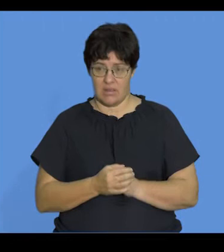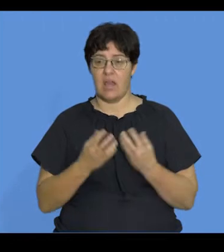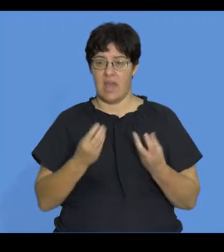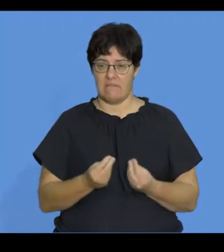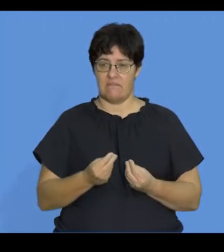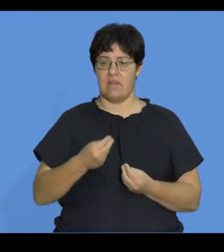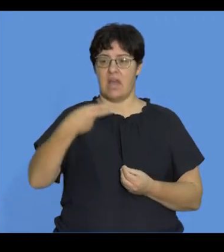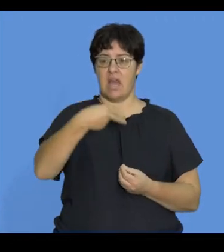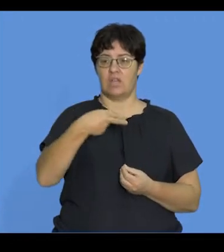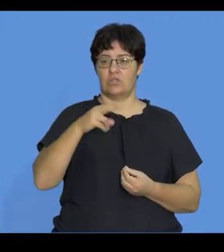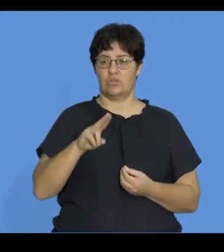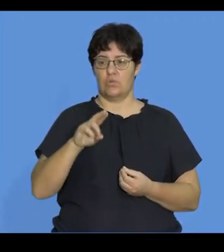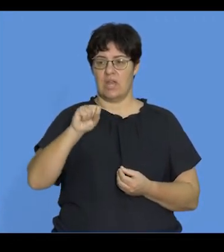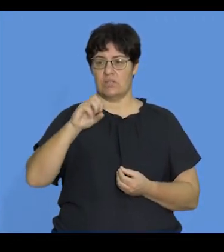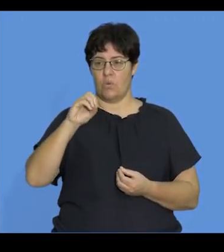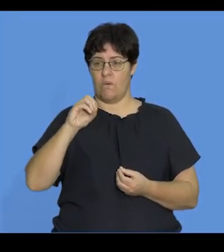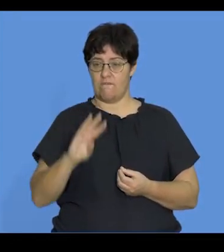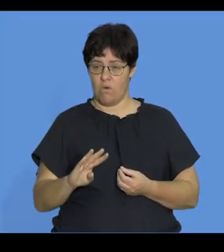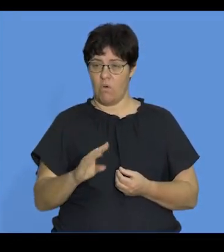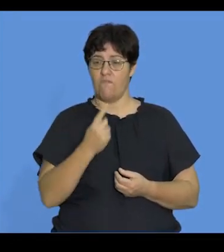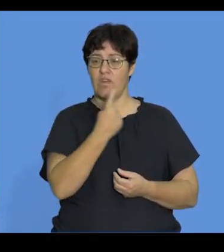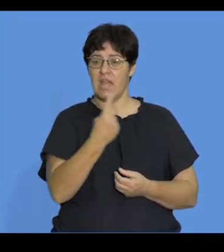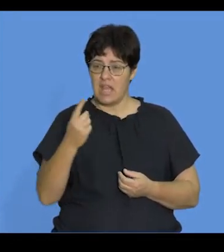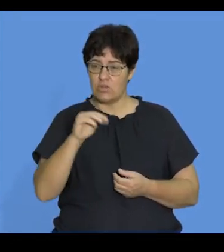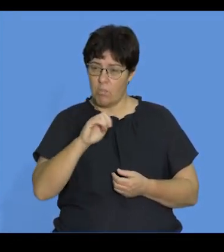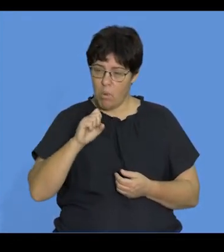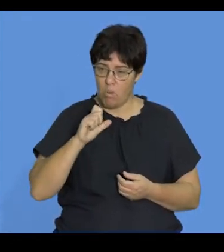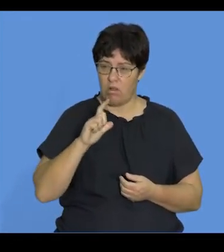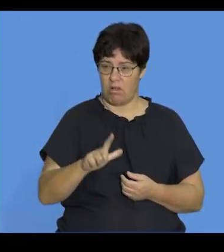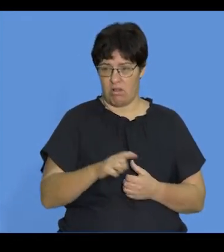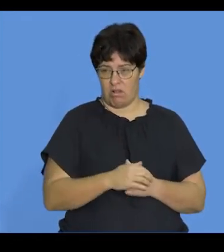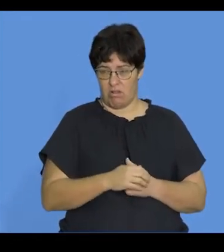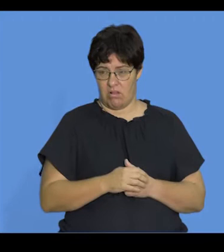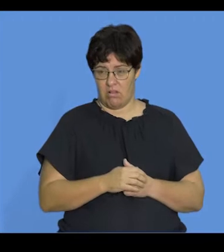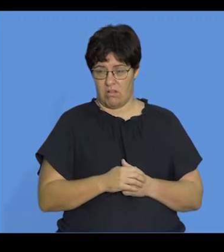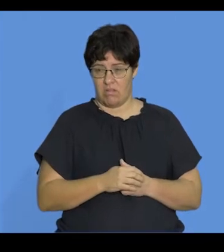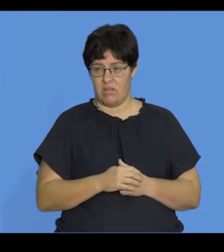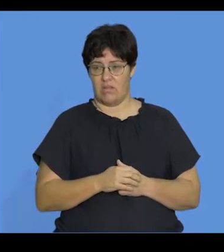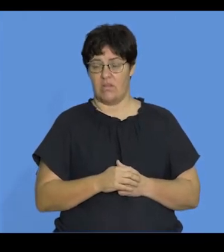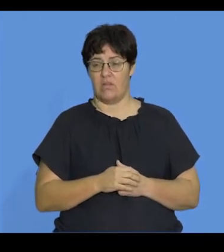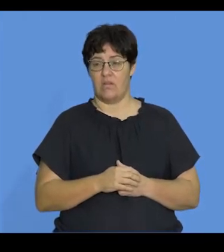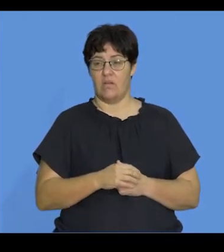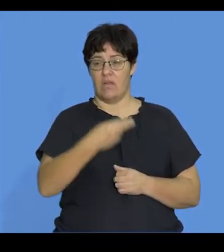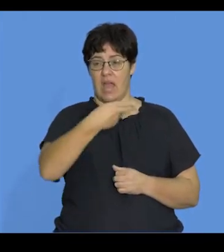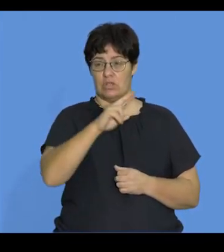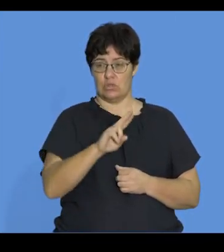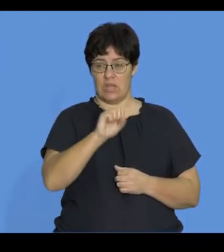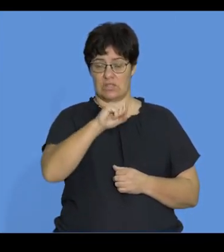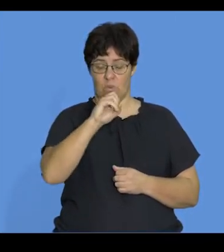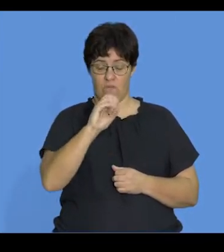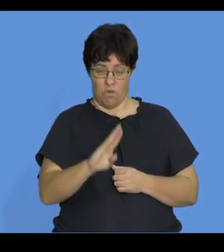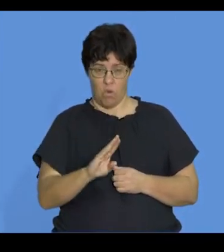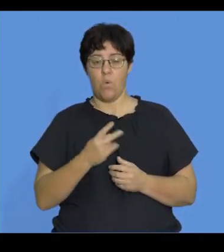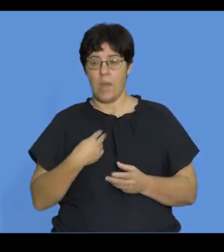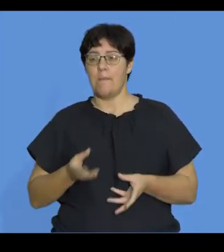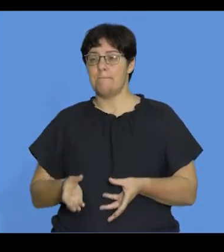got sulfuric acid. For every mole of sulfuric acid, right, we actually get double the